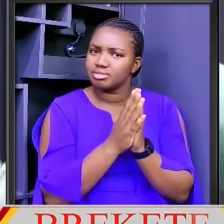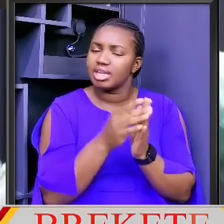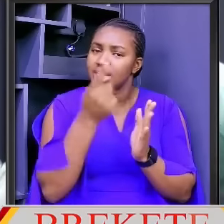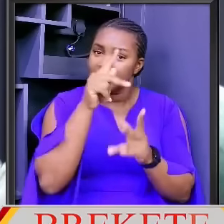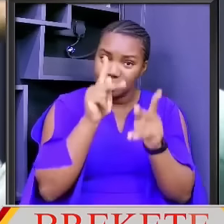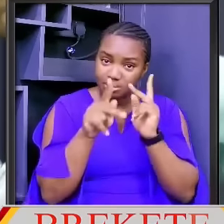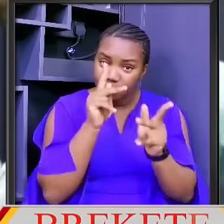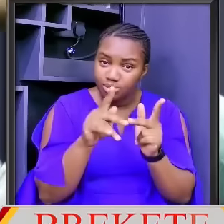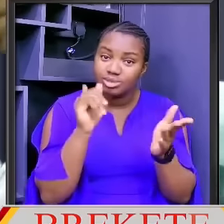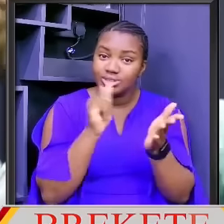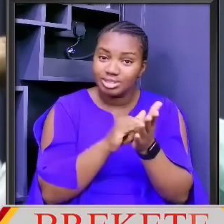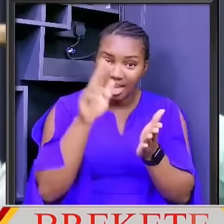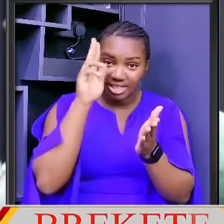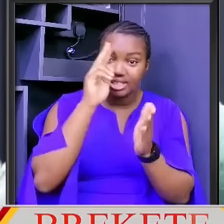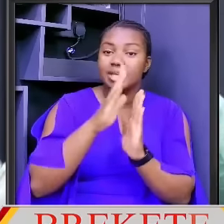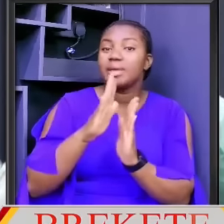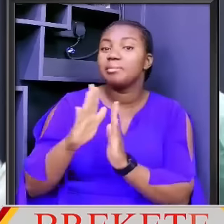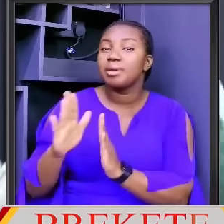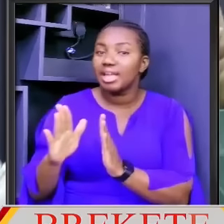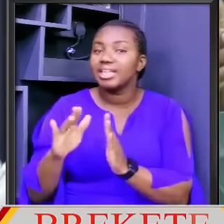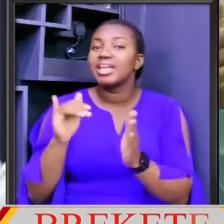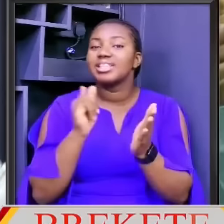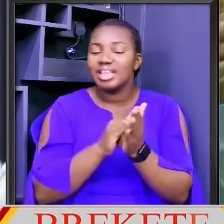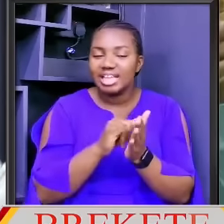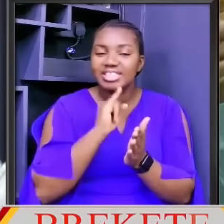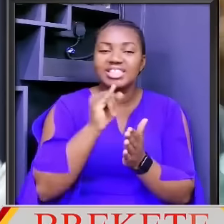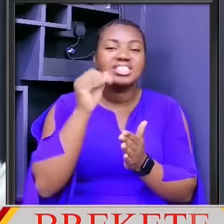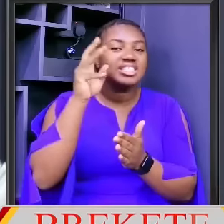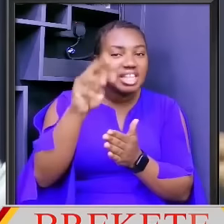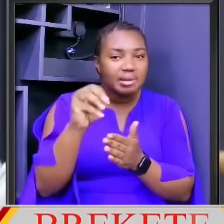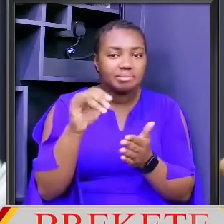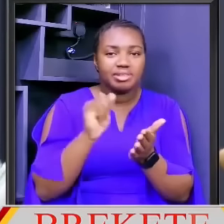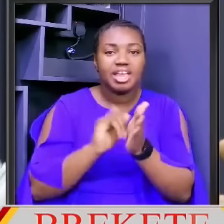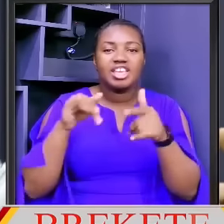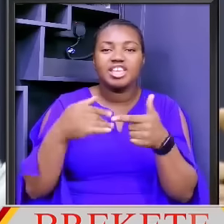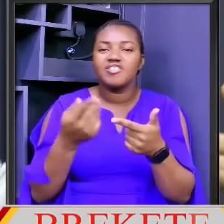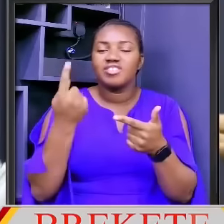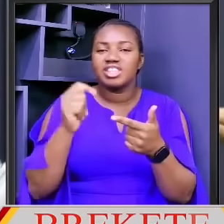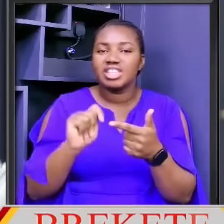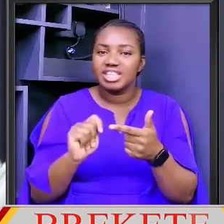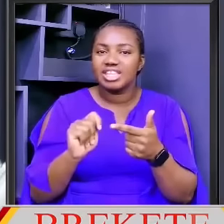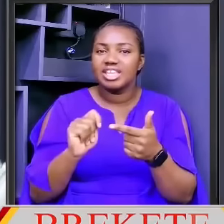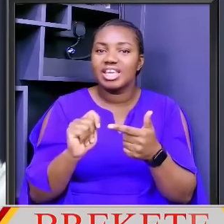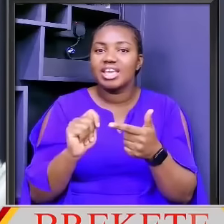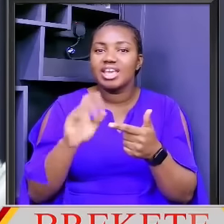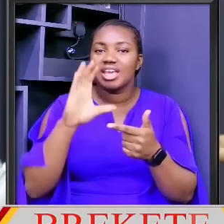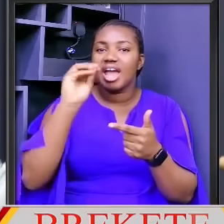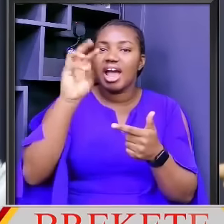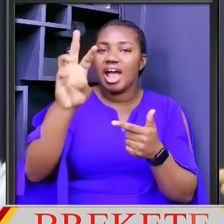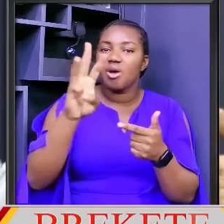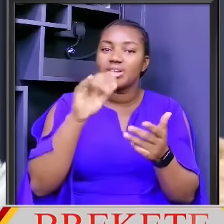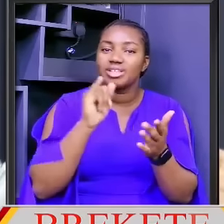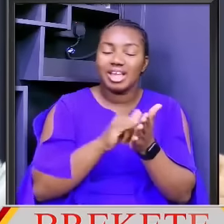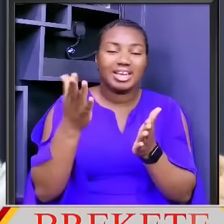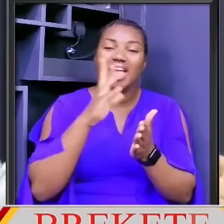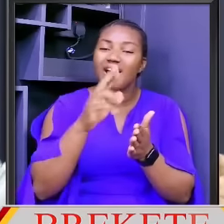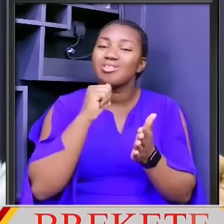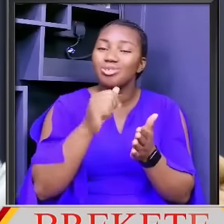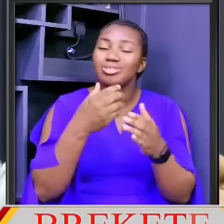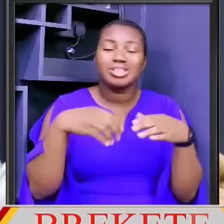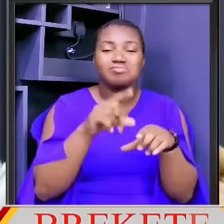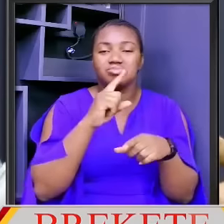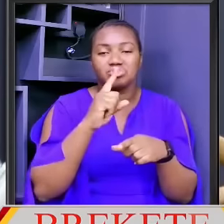the people where you go set up say hey, nah, them they give the cow where they know even they sure say nah, then